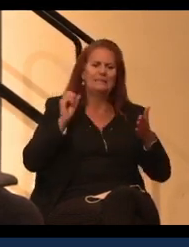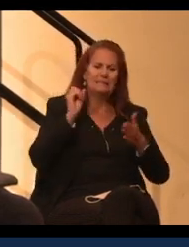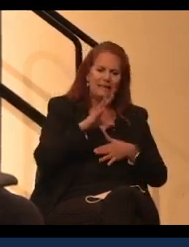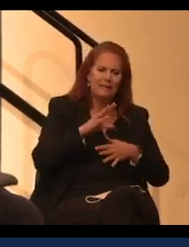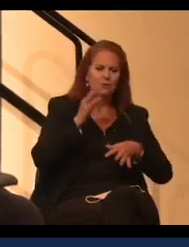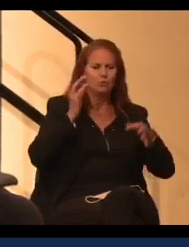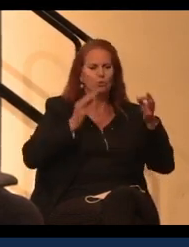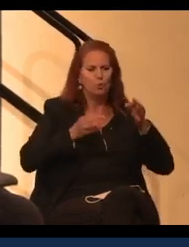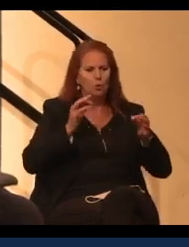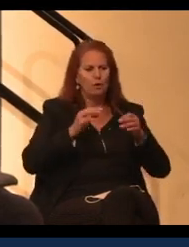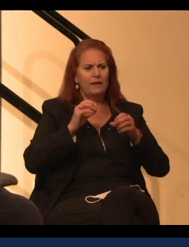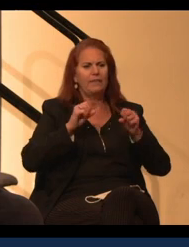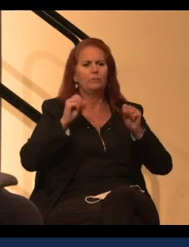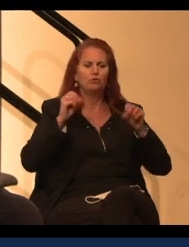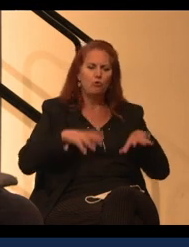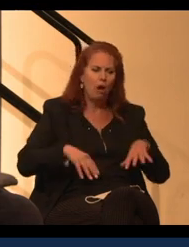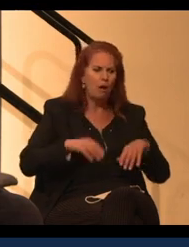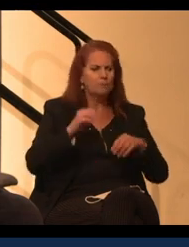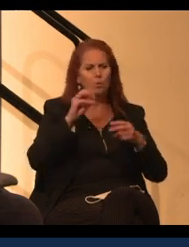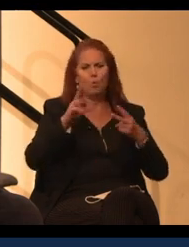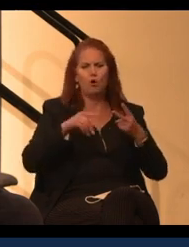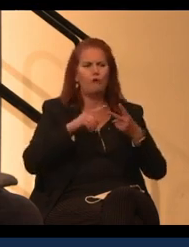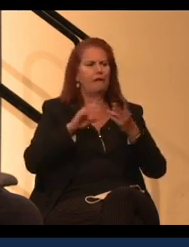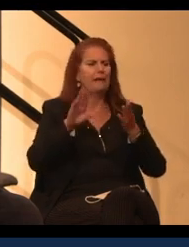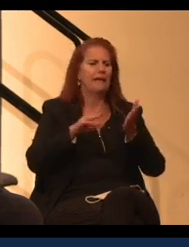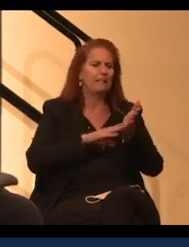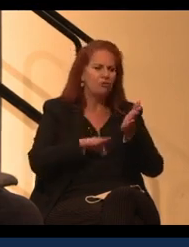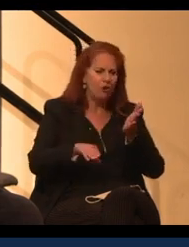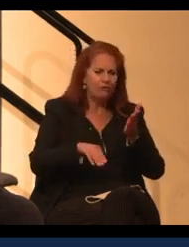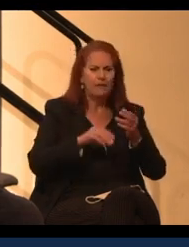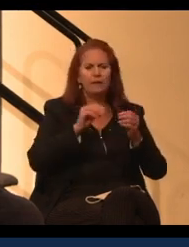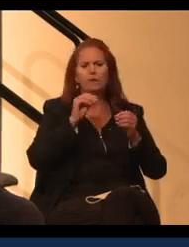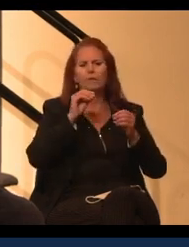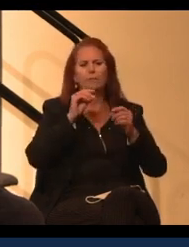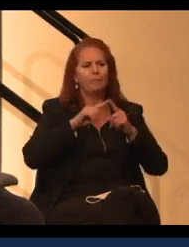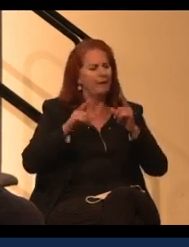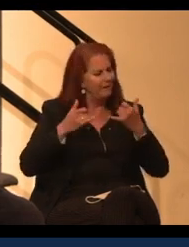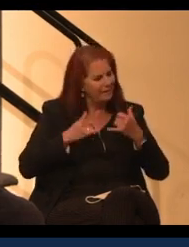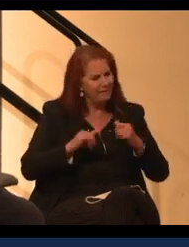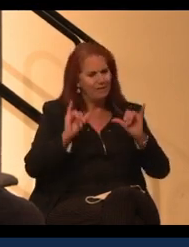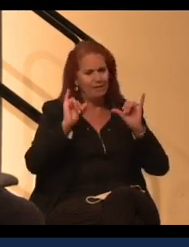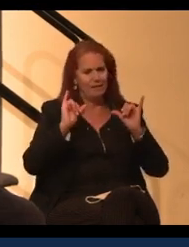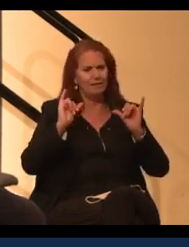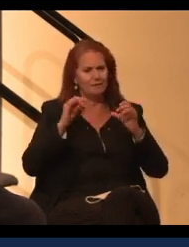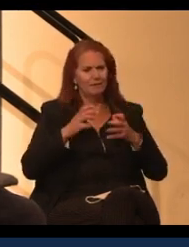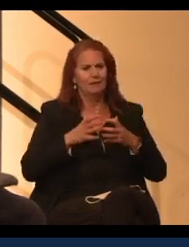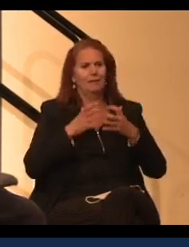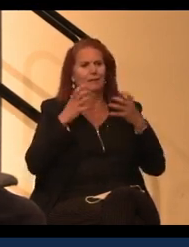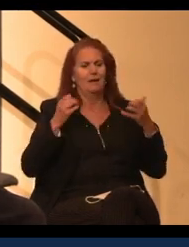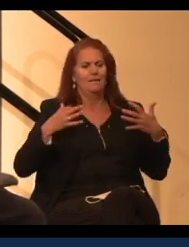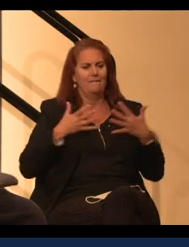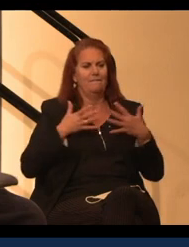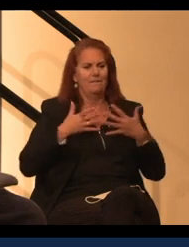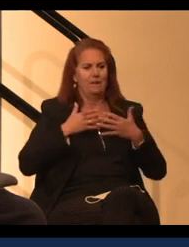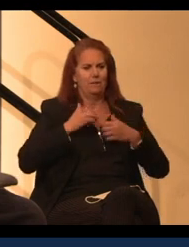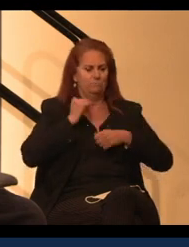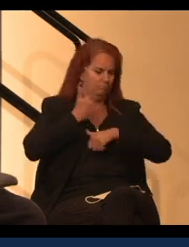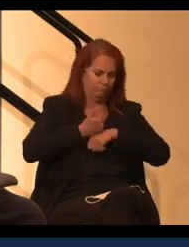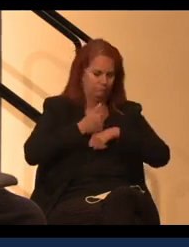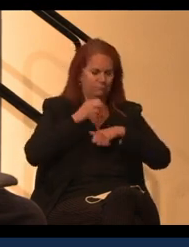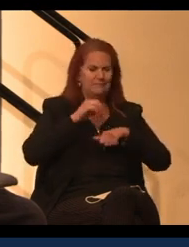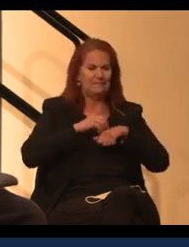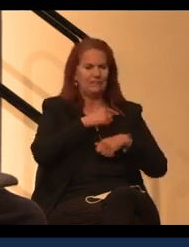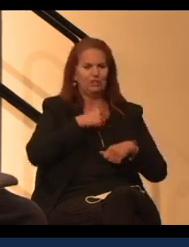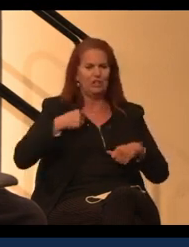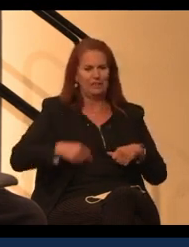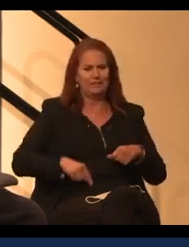course, were dropped or they were exonerated, but nevertheless had stoked considerable fear in the Chinese scientific